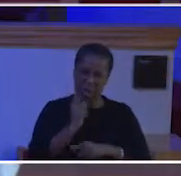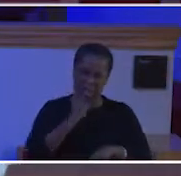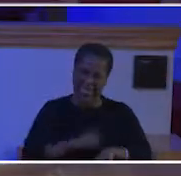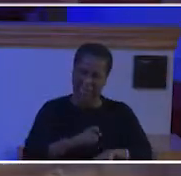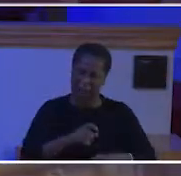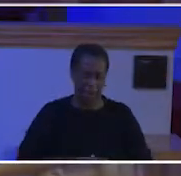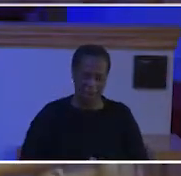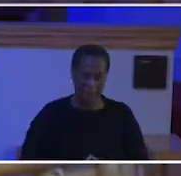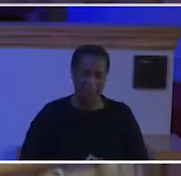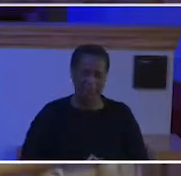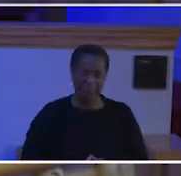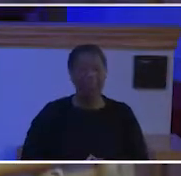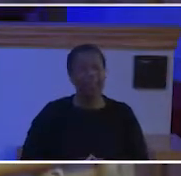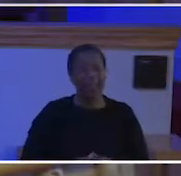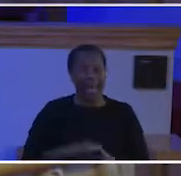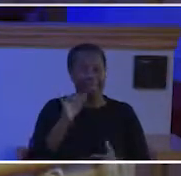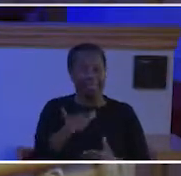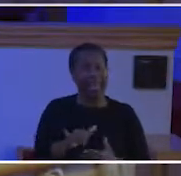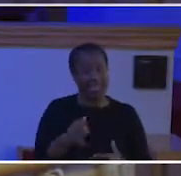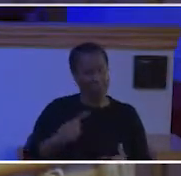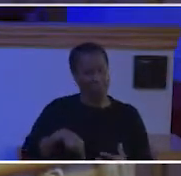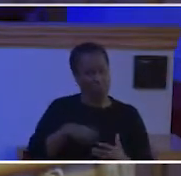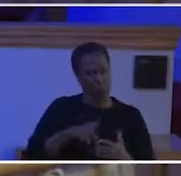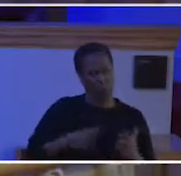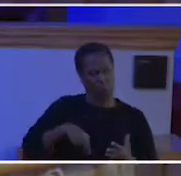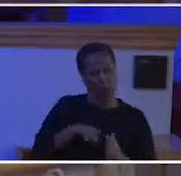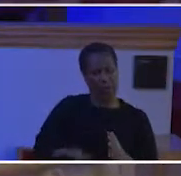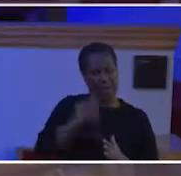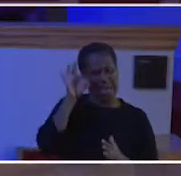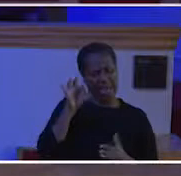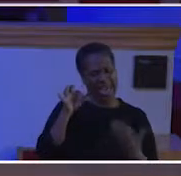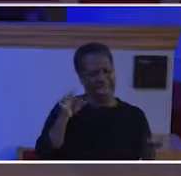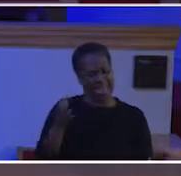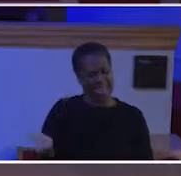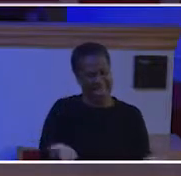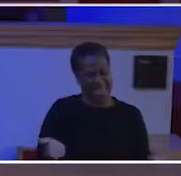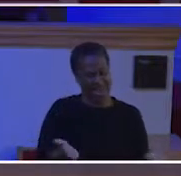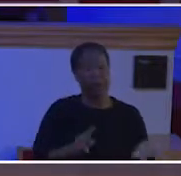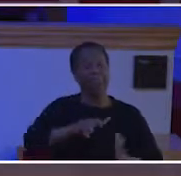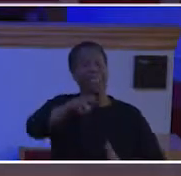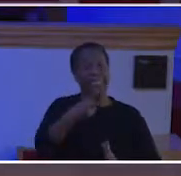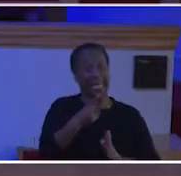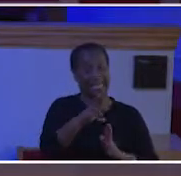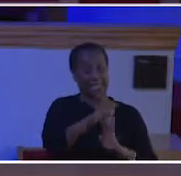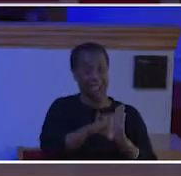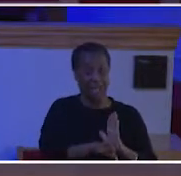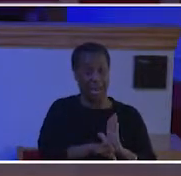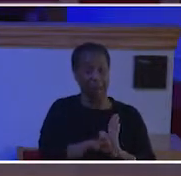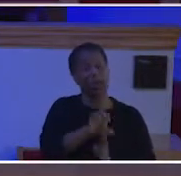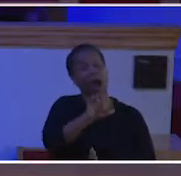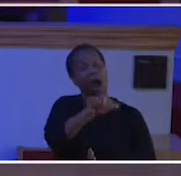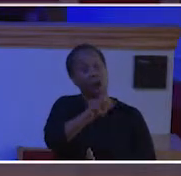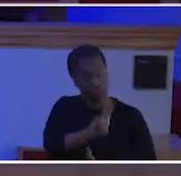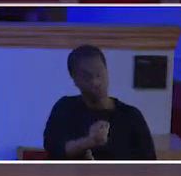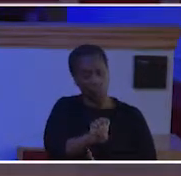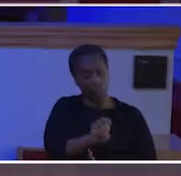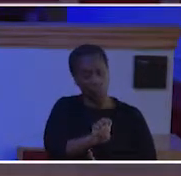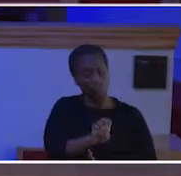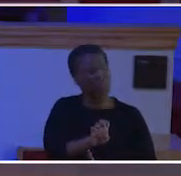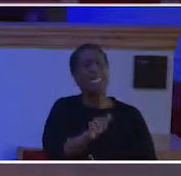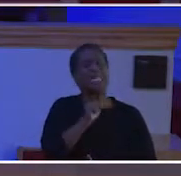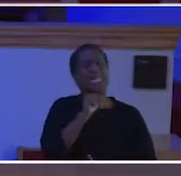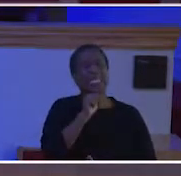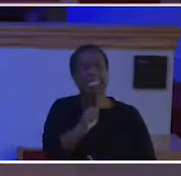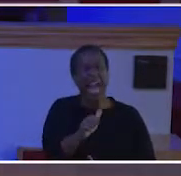right time. And that's what we find operating here in the second chapter of the Gospel of Luke. It's